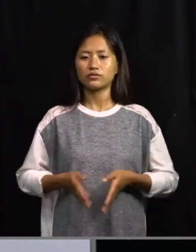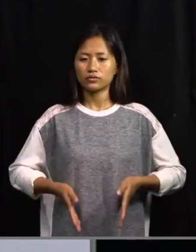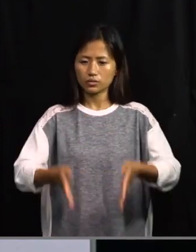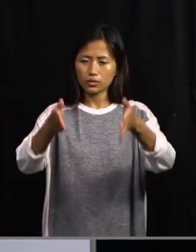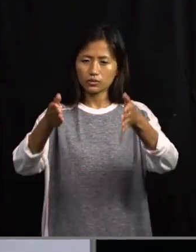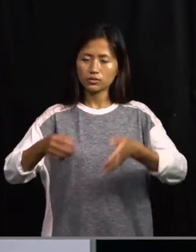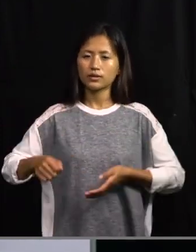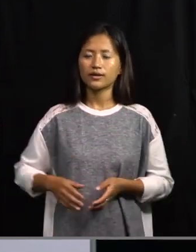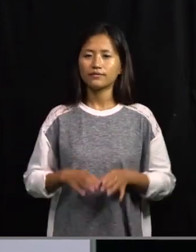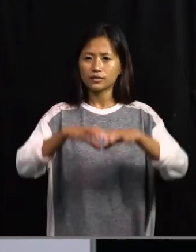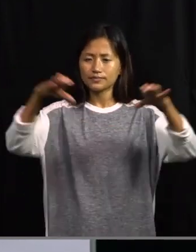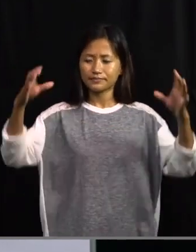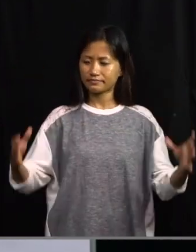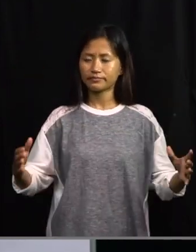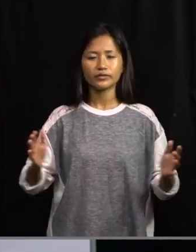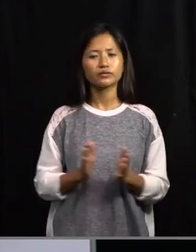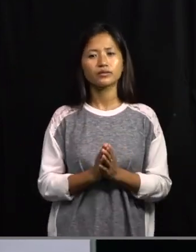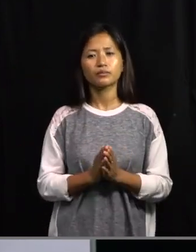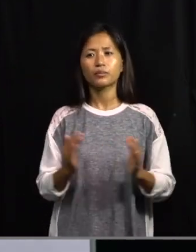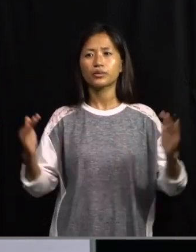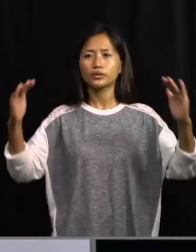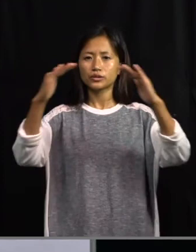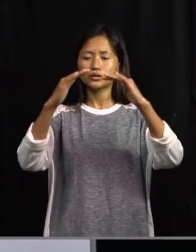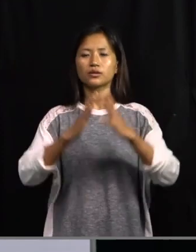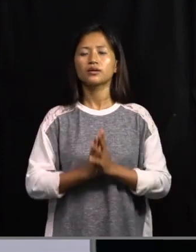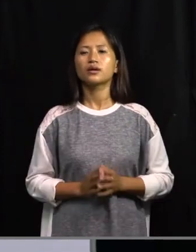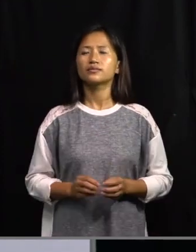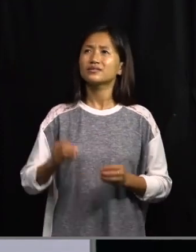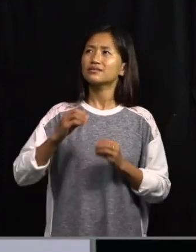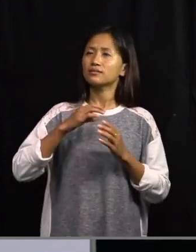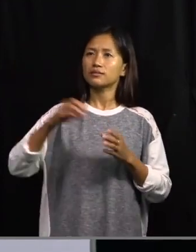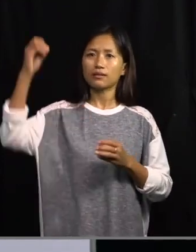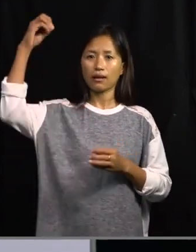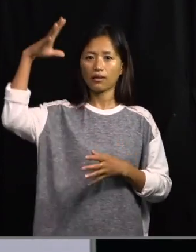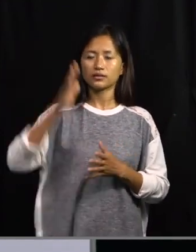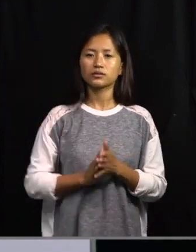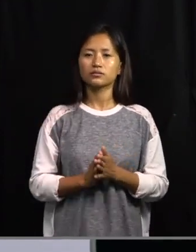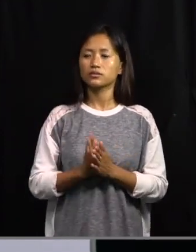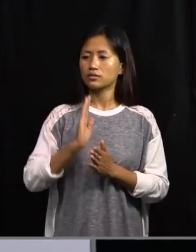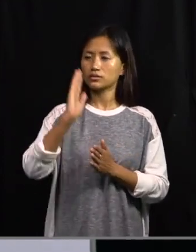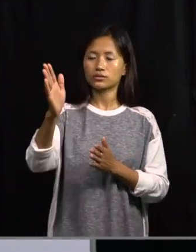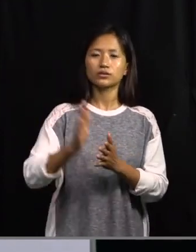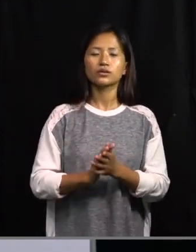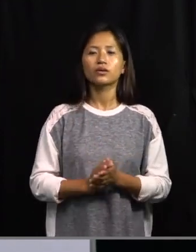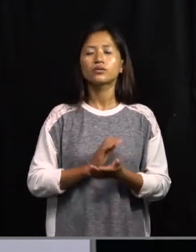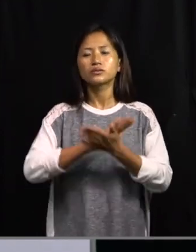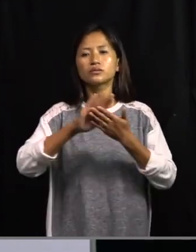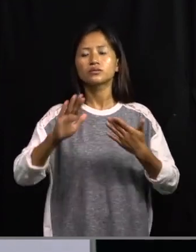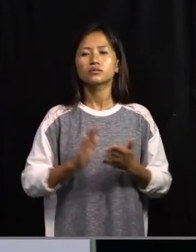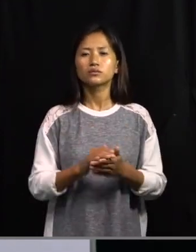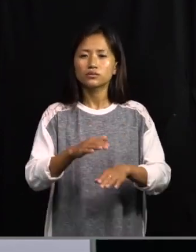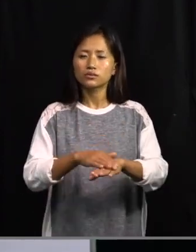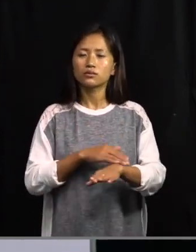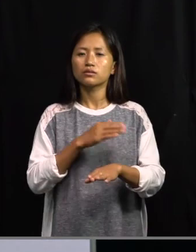or maybe setting up of street lights in the locality. So when these are done, slowly and